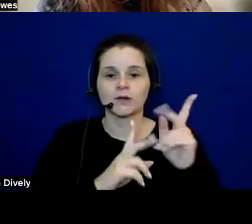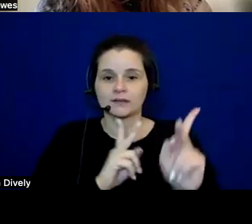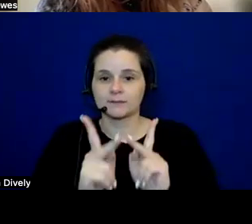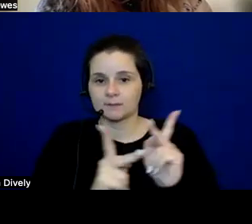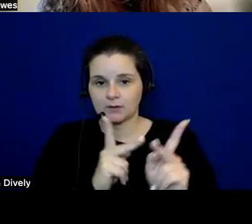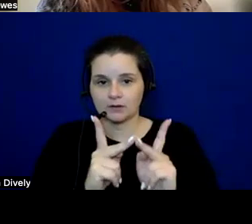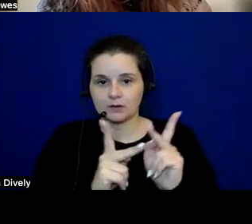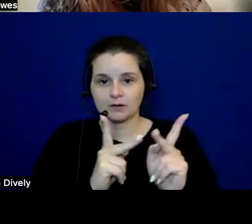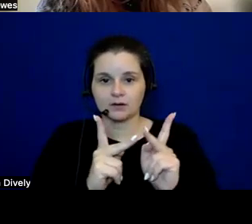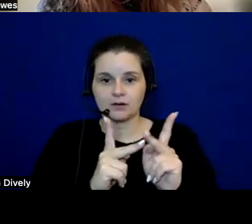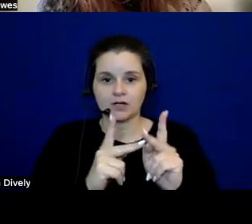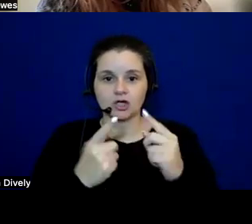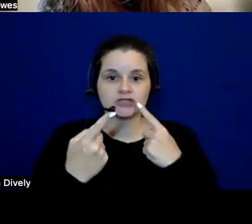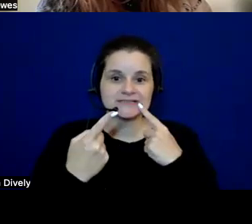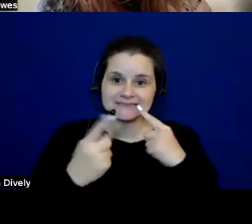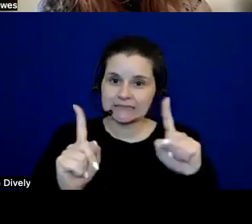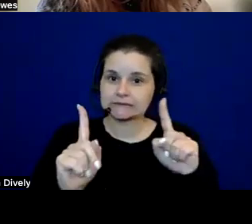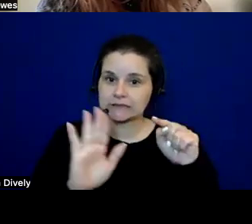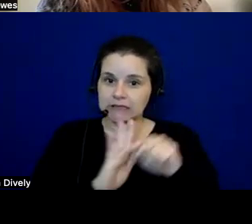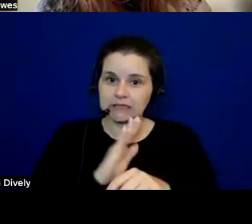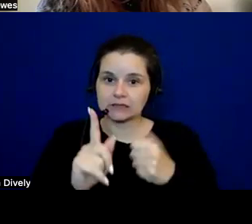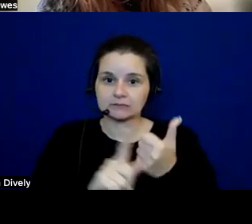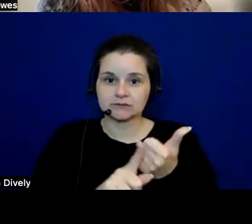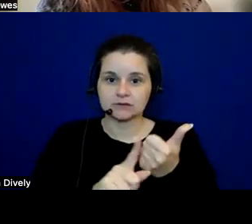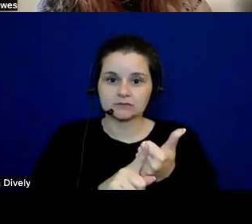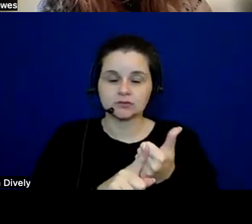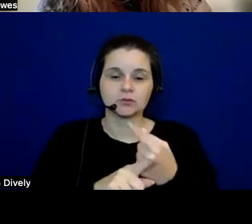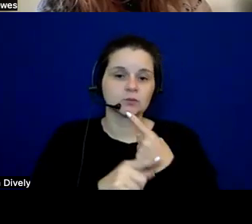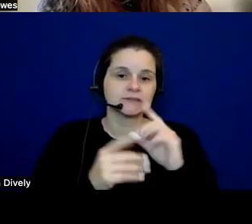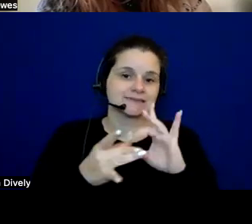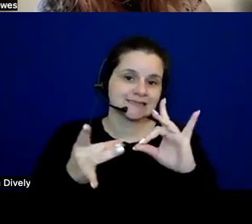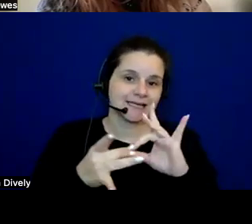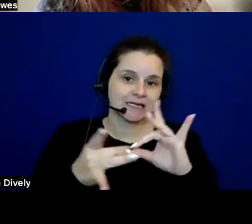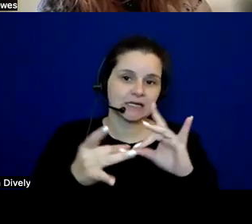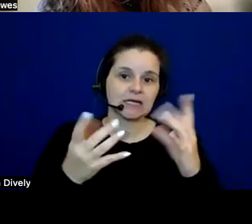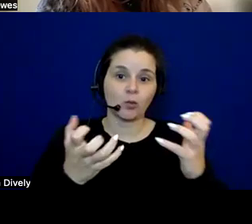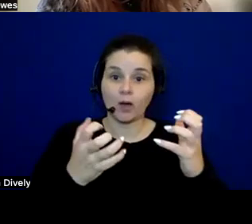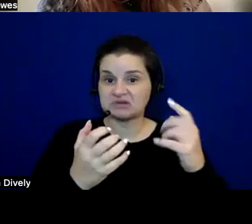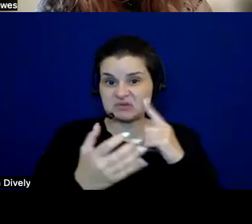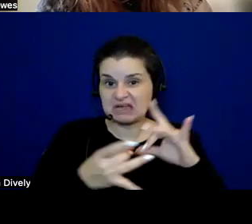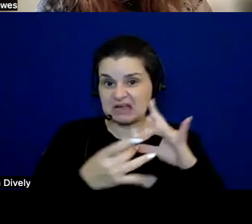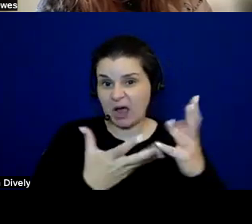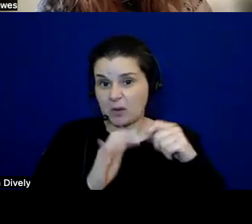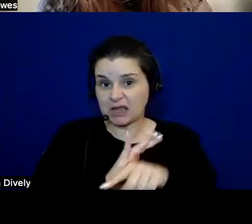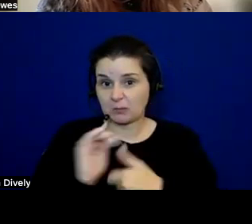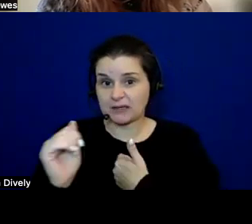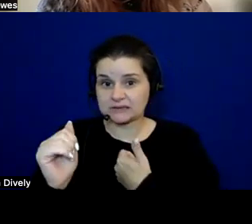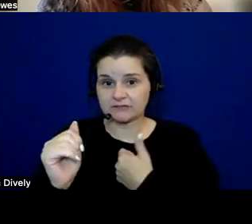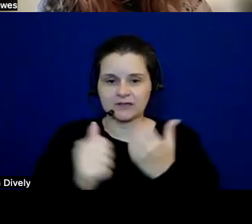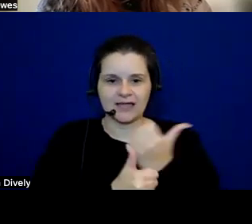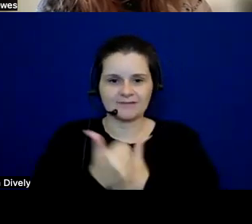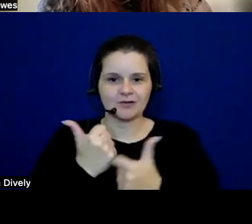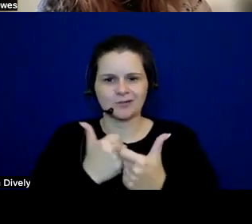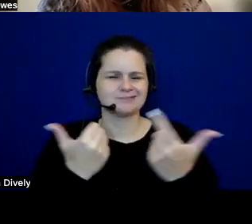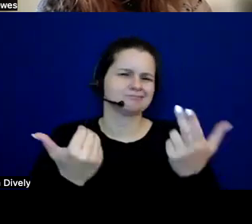who successfully killed themselves was saying that he wanted to kill himself. And then everybody was like,